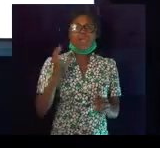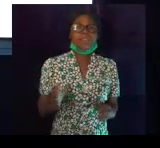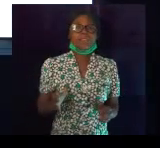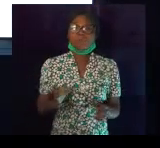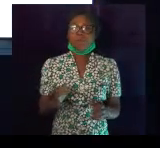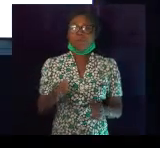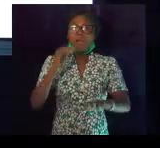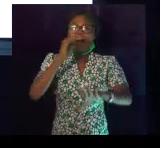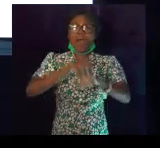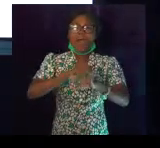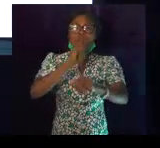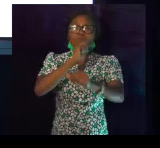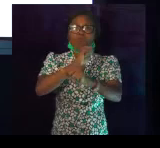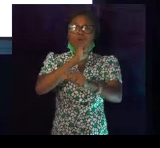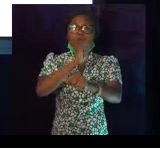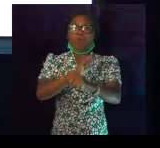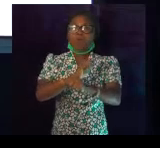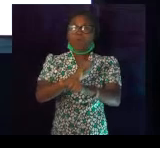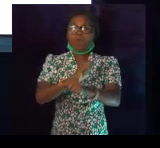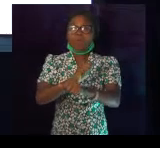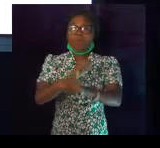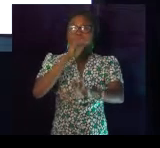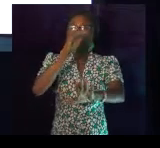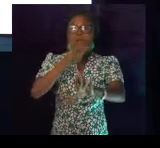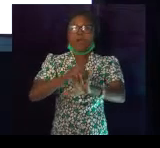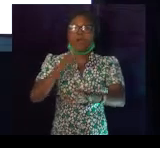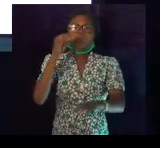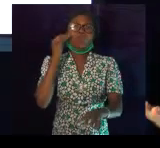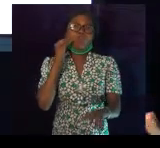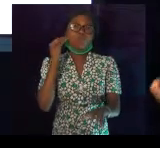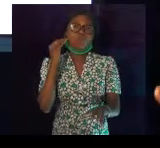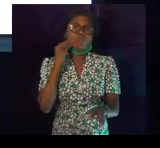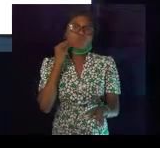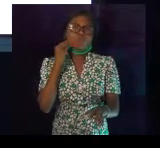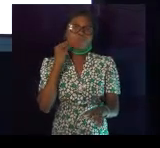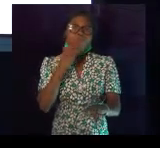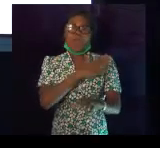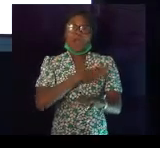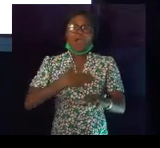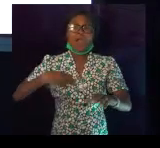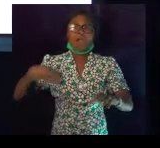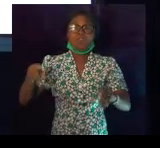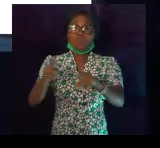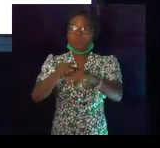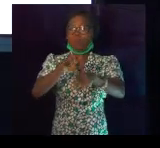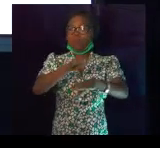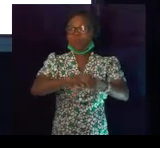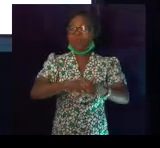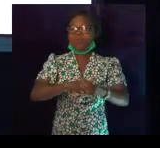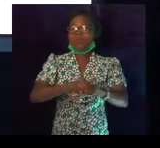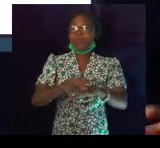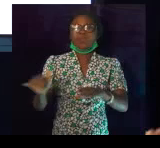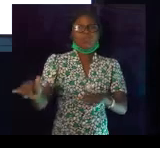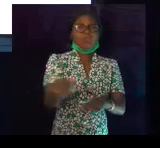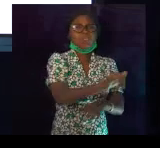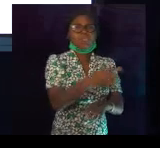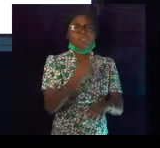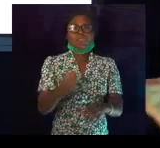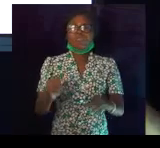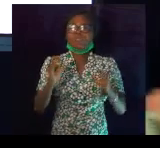college, at work, at home, and so on. Those